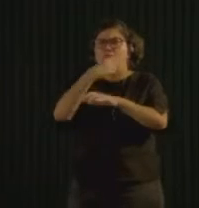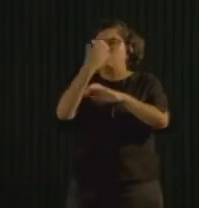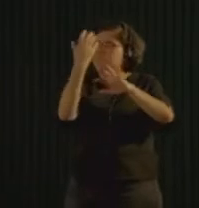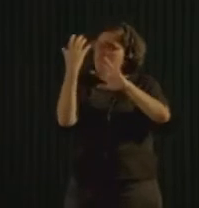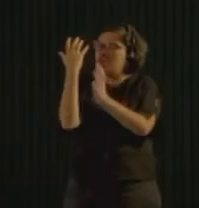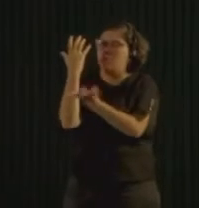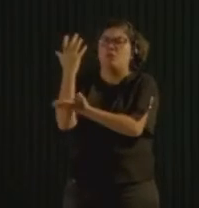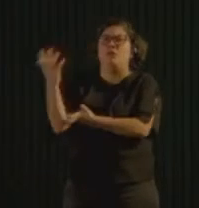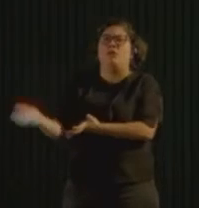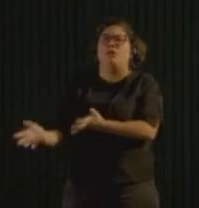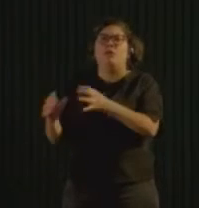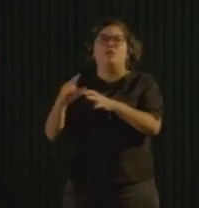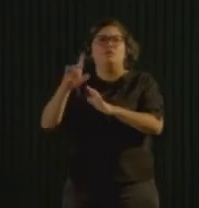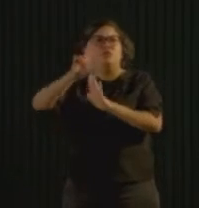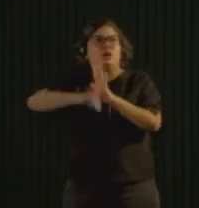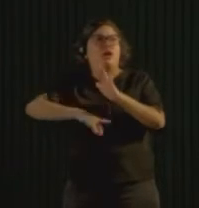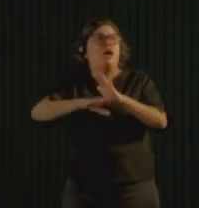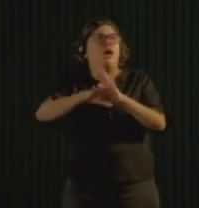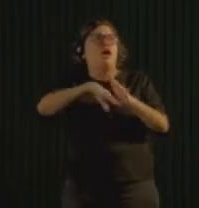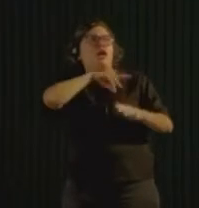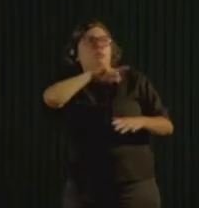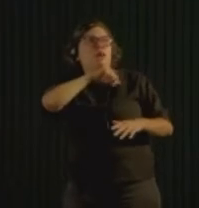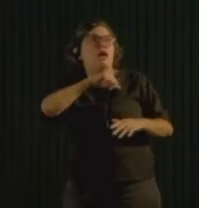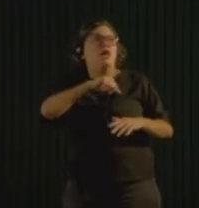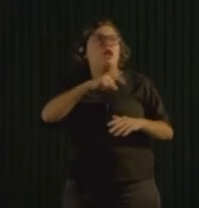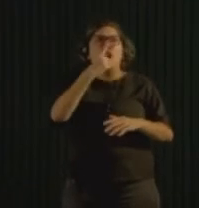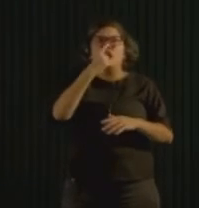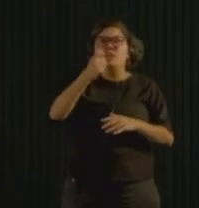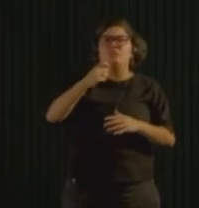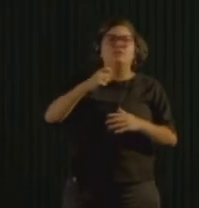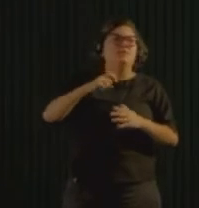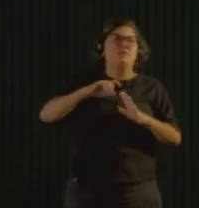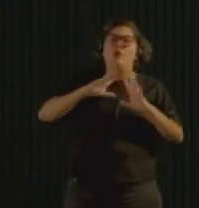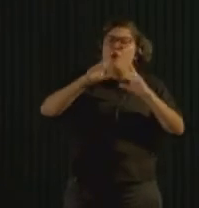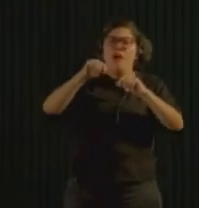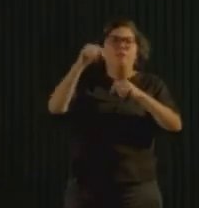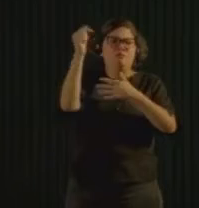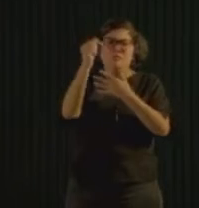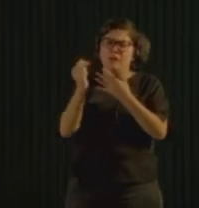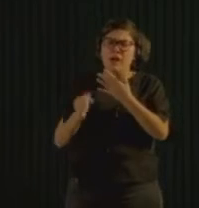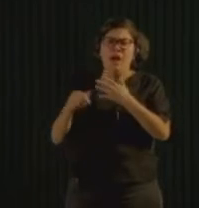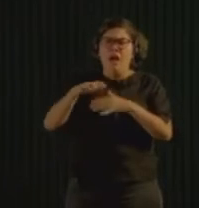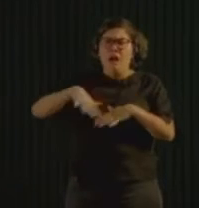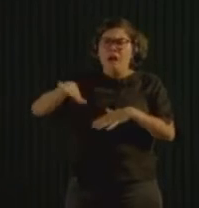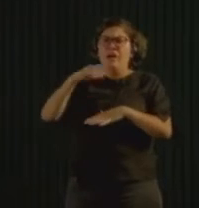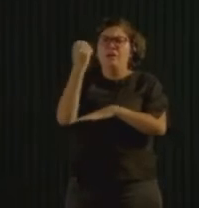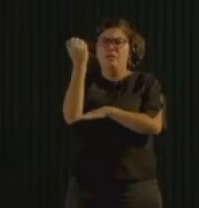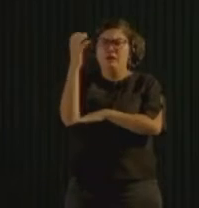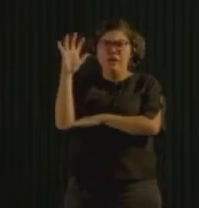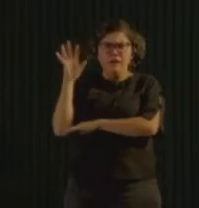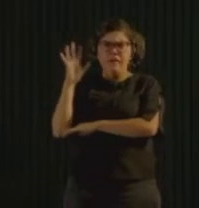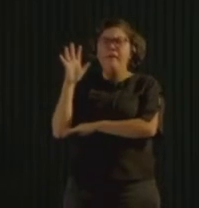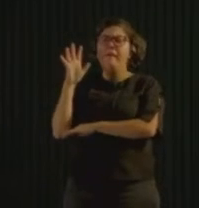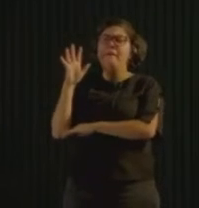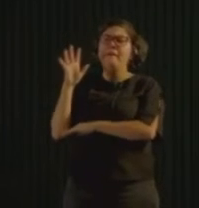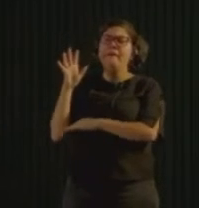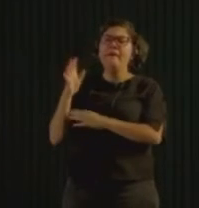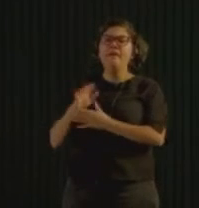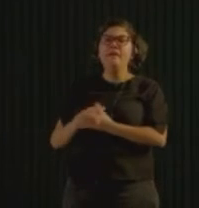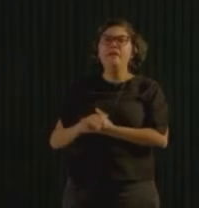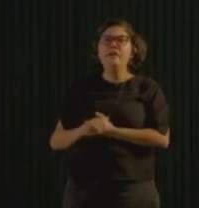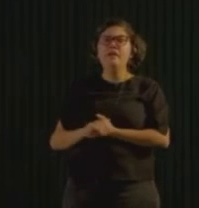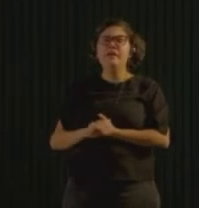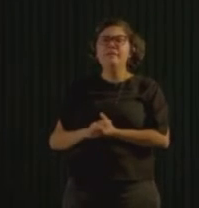any of the many topics that are facing environmental trauma today, The central and